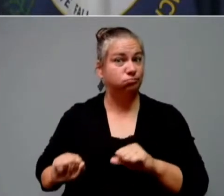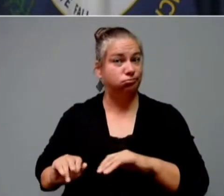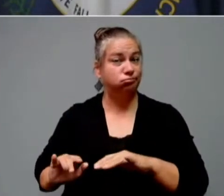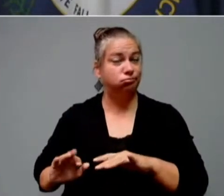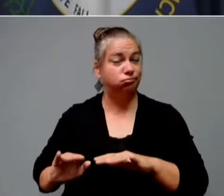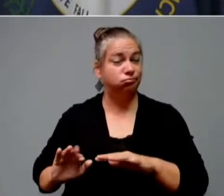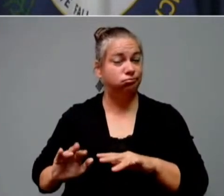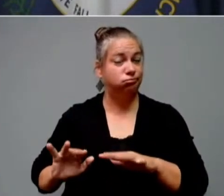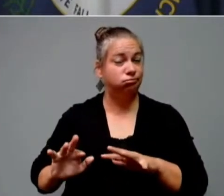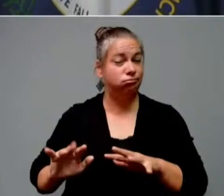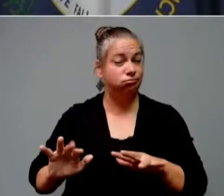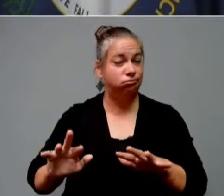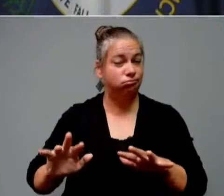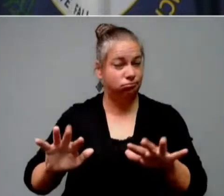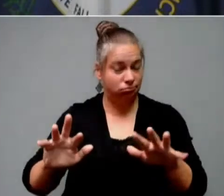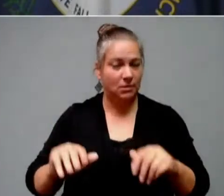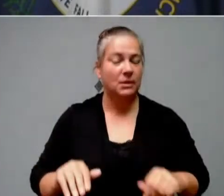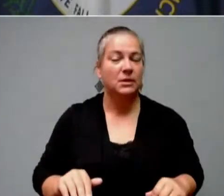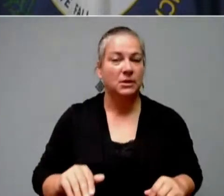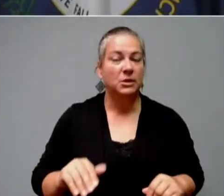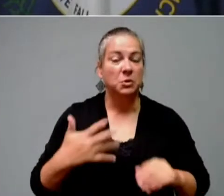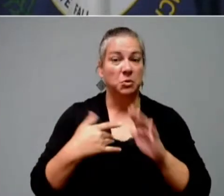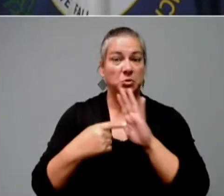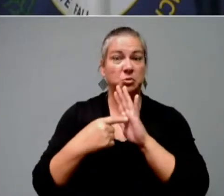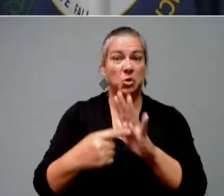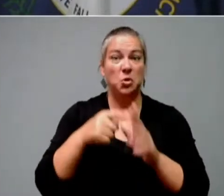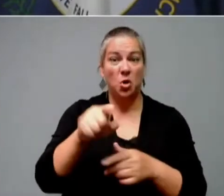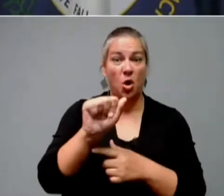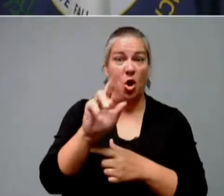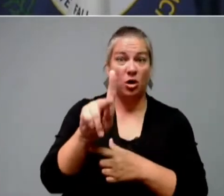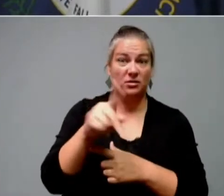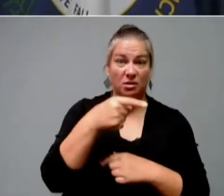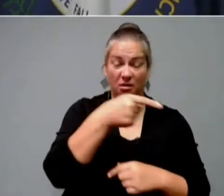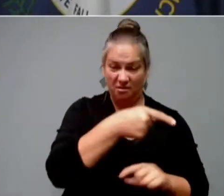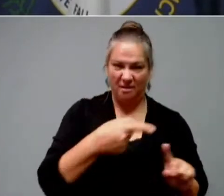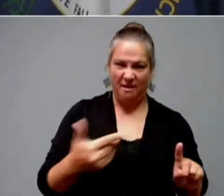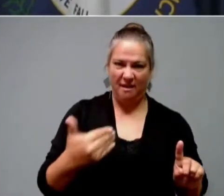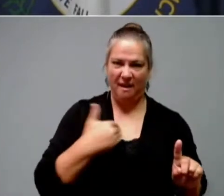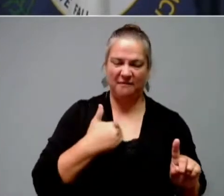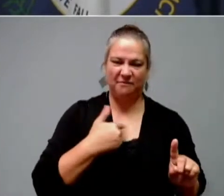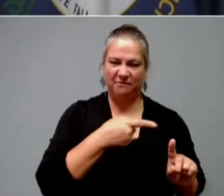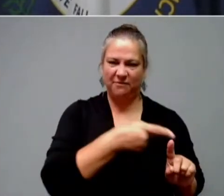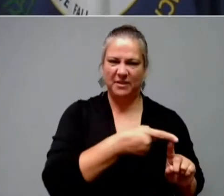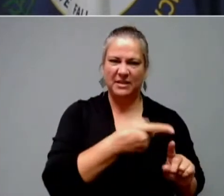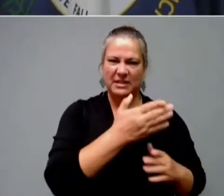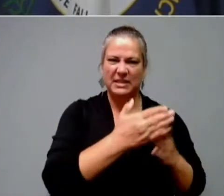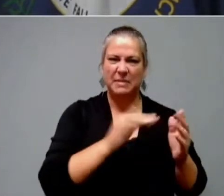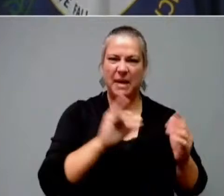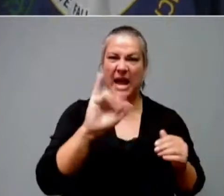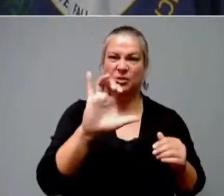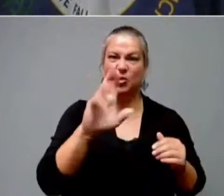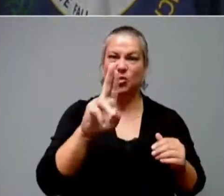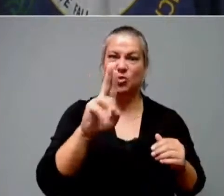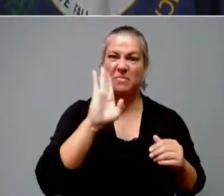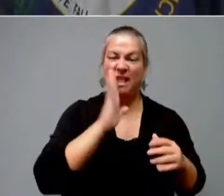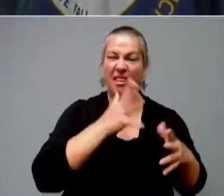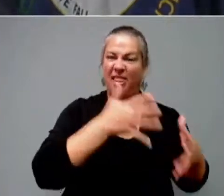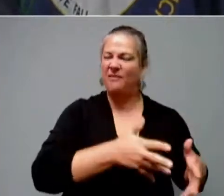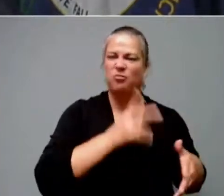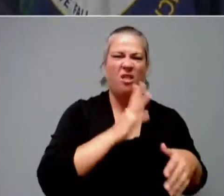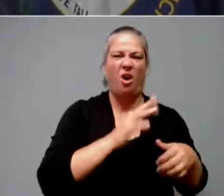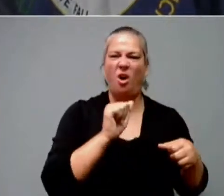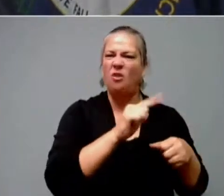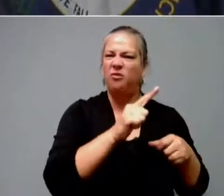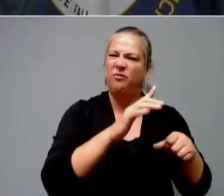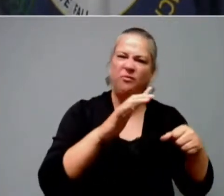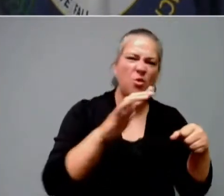South. We've shown you that Arkansas had only a handful of ICU beds left. Mississippi, the same way. This